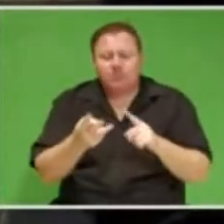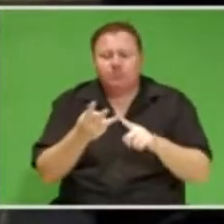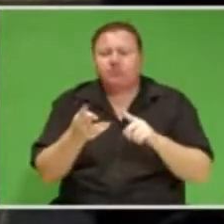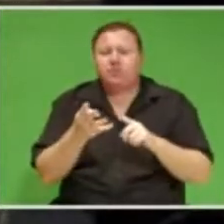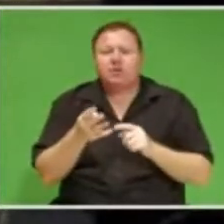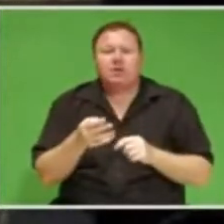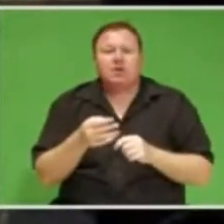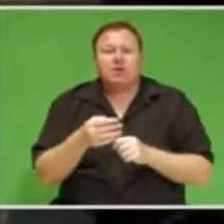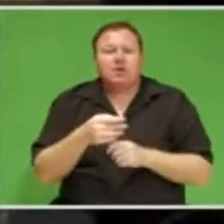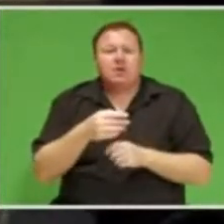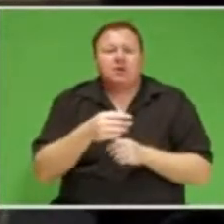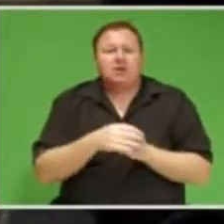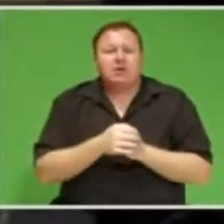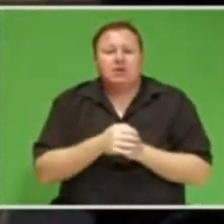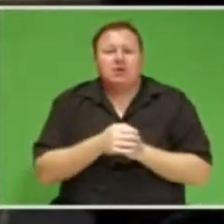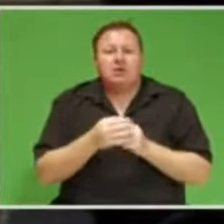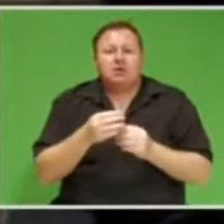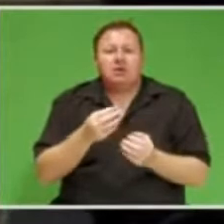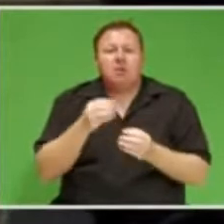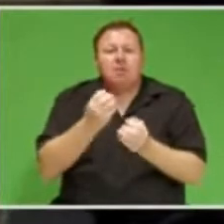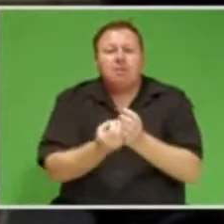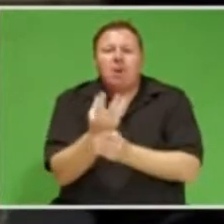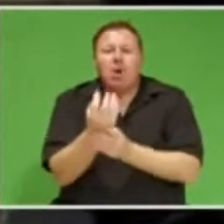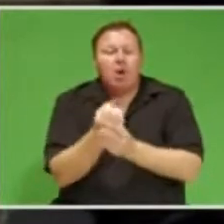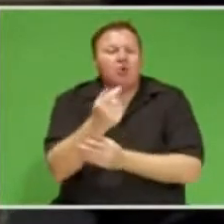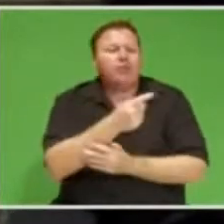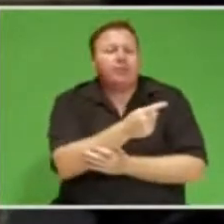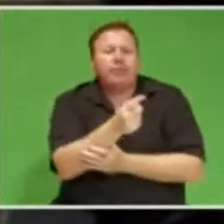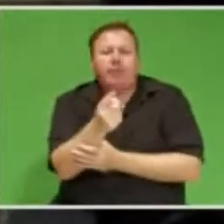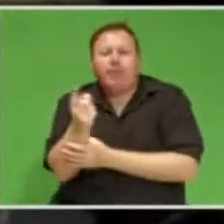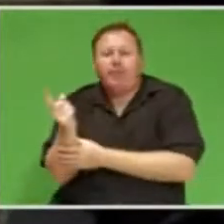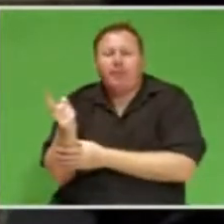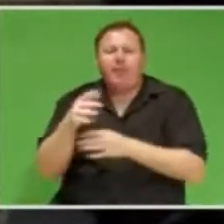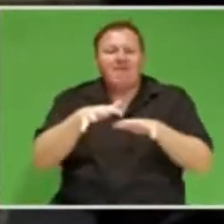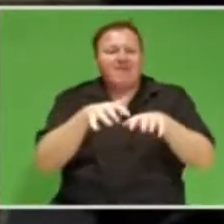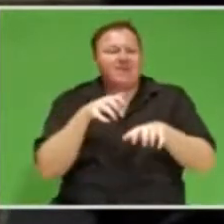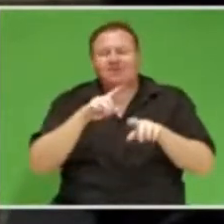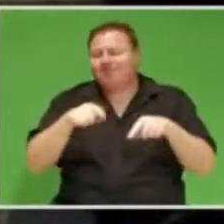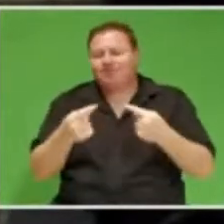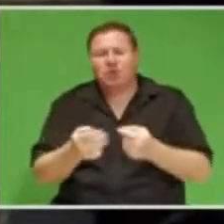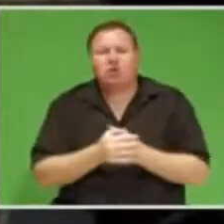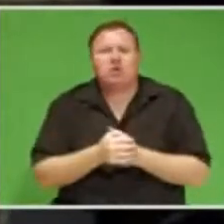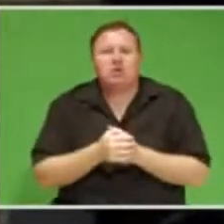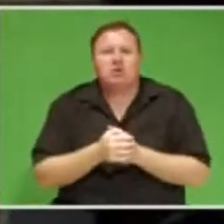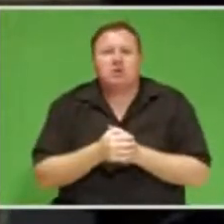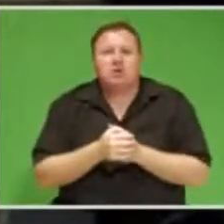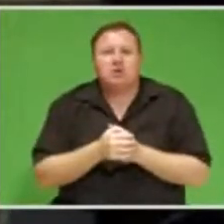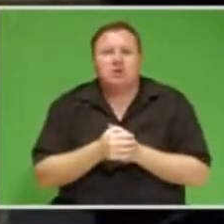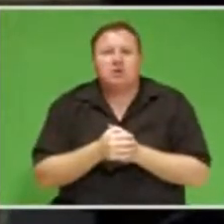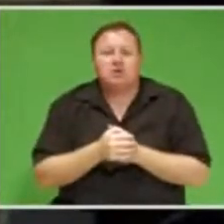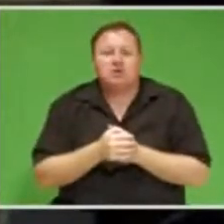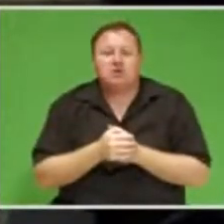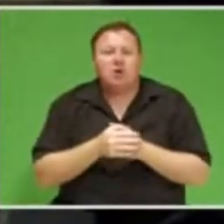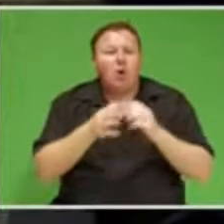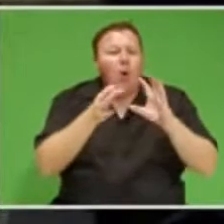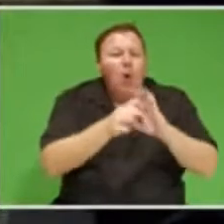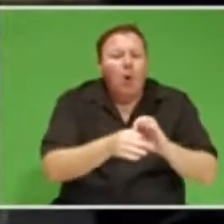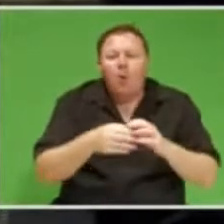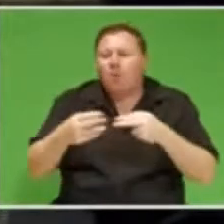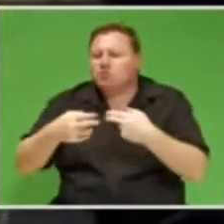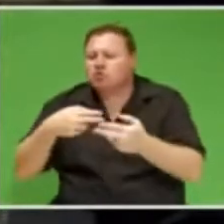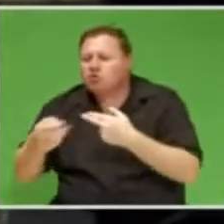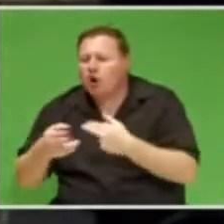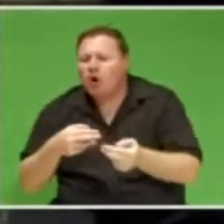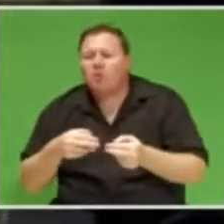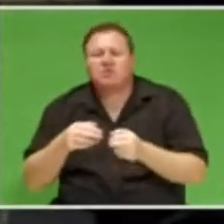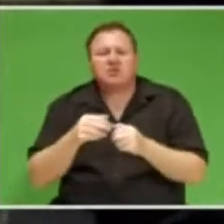basic services are interrupted. Load shedding means that households and our supermarkets and shops